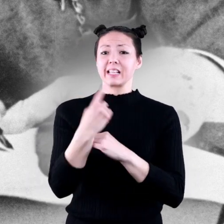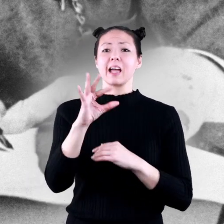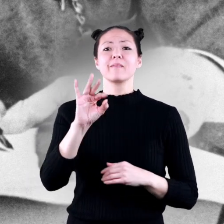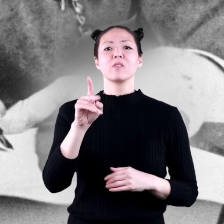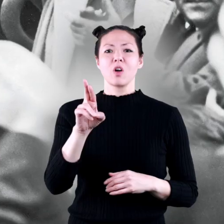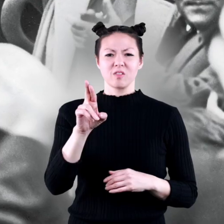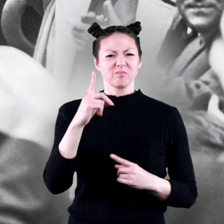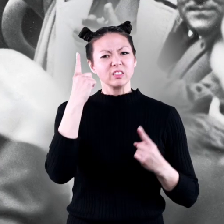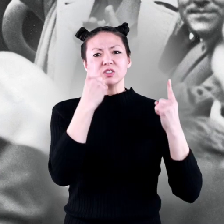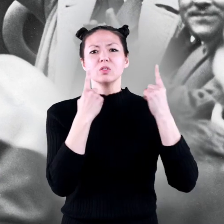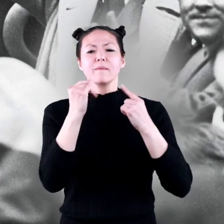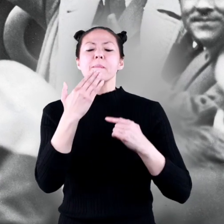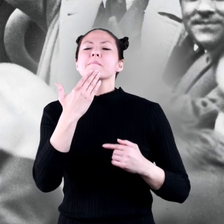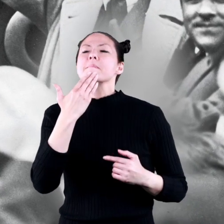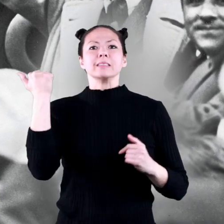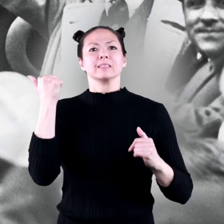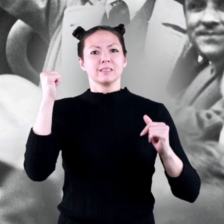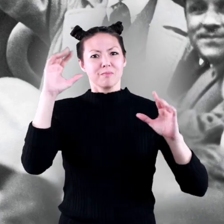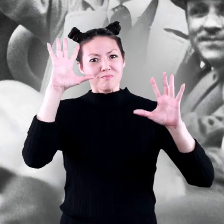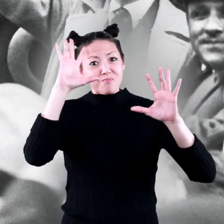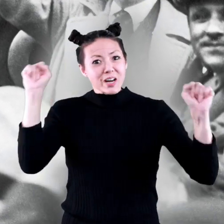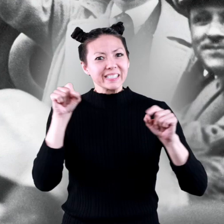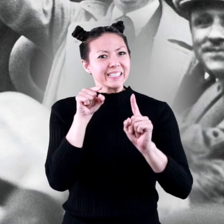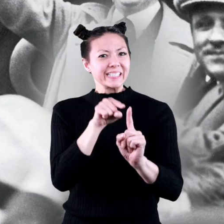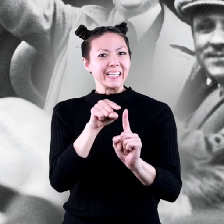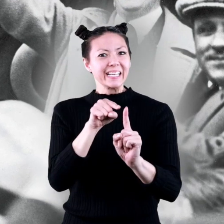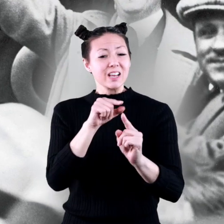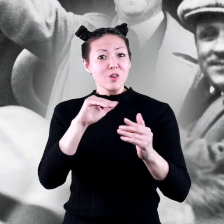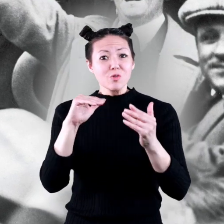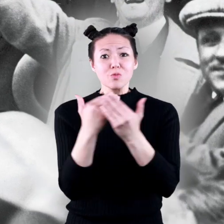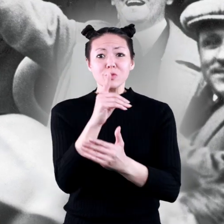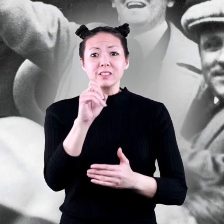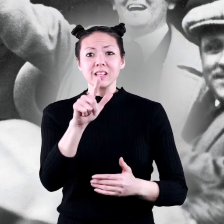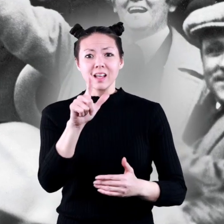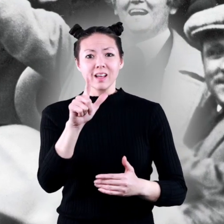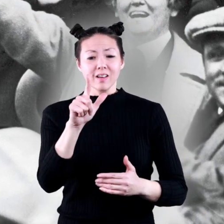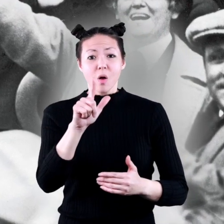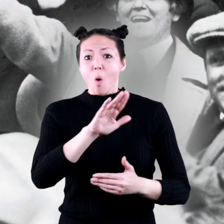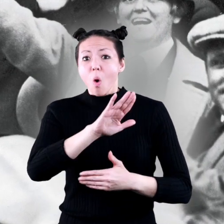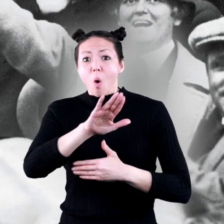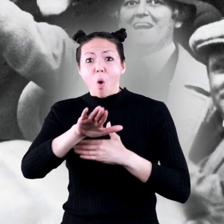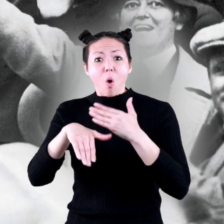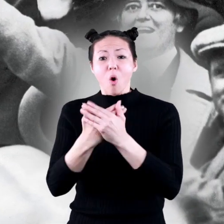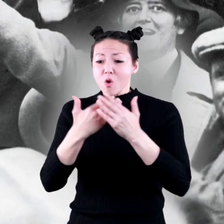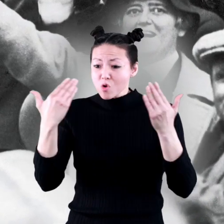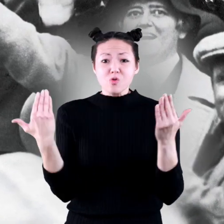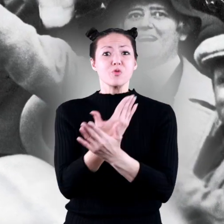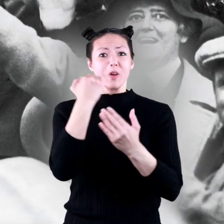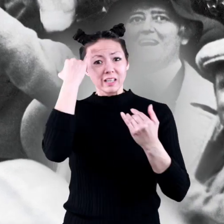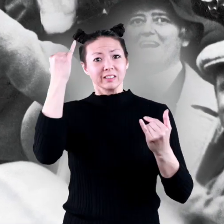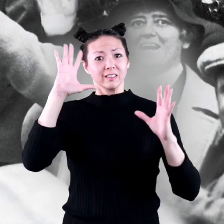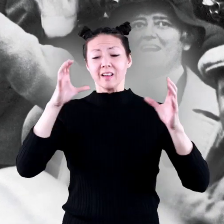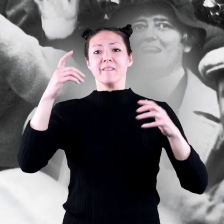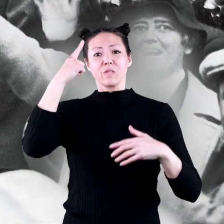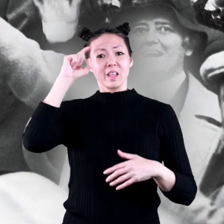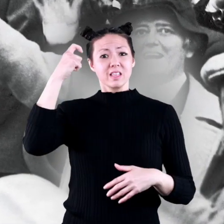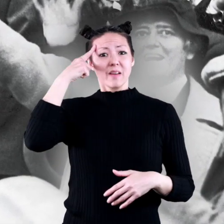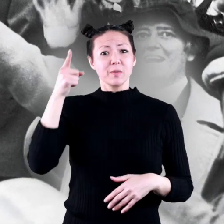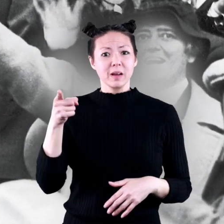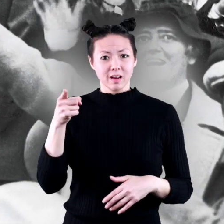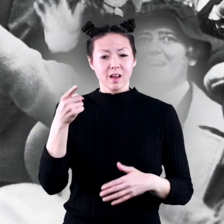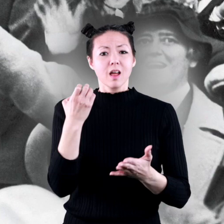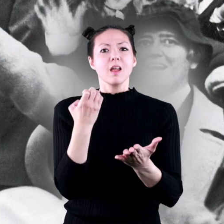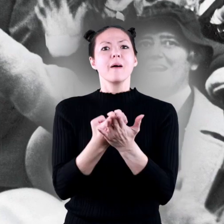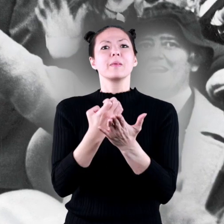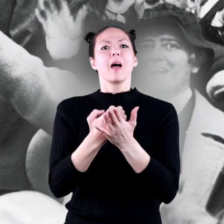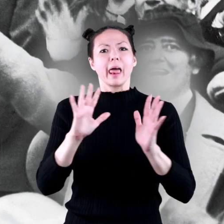the U.S. To this day, FDR is considered one of our best presidents. The New Deal was a whole new way for the government